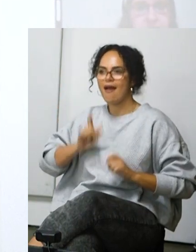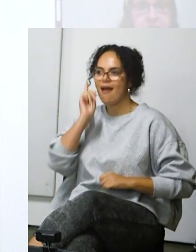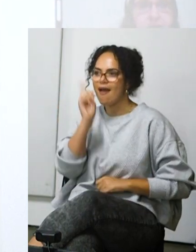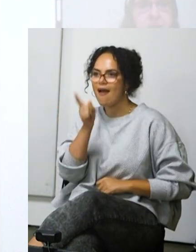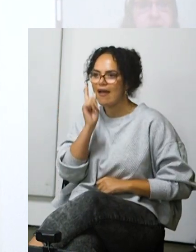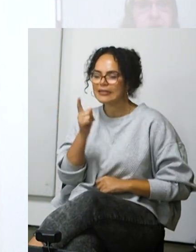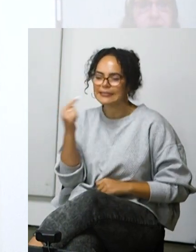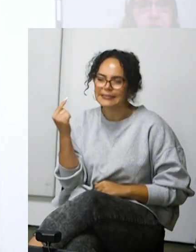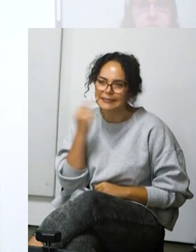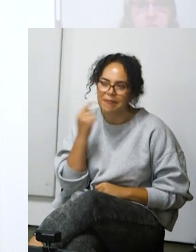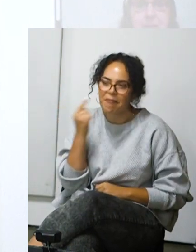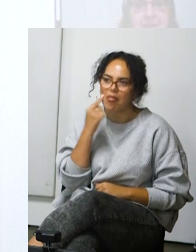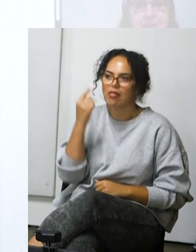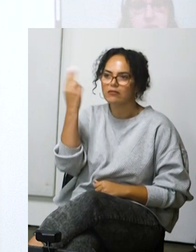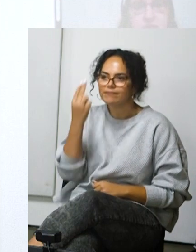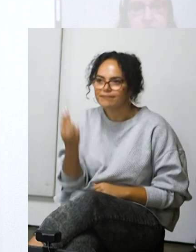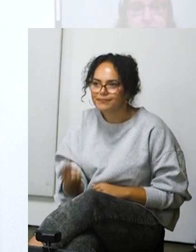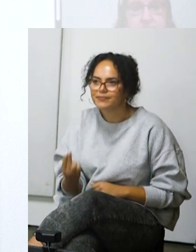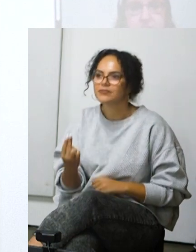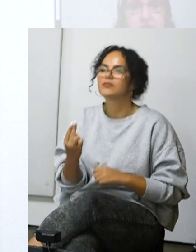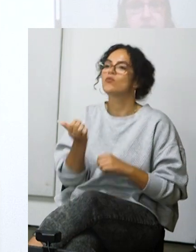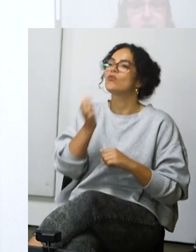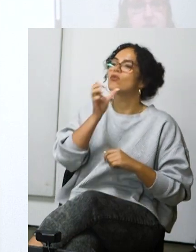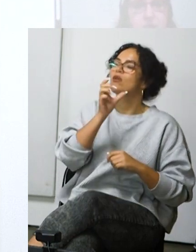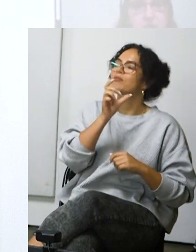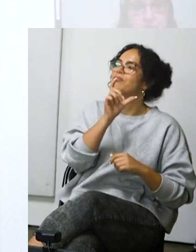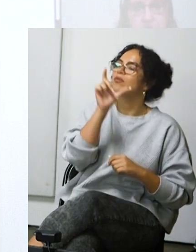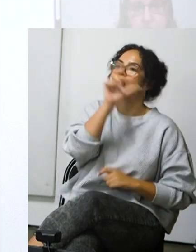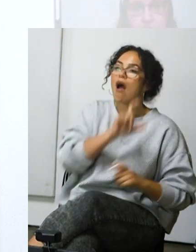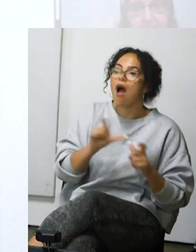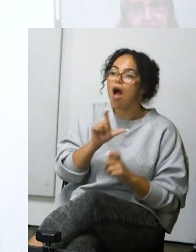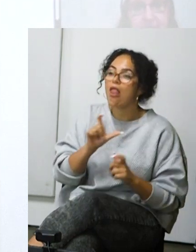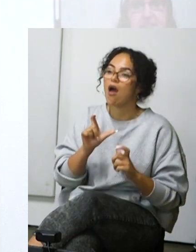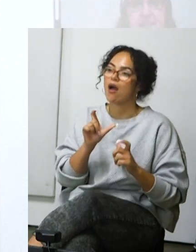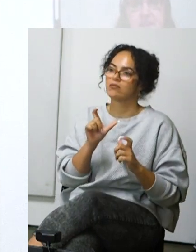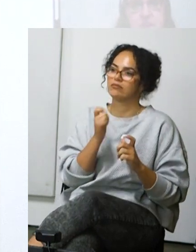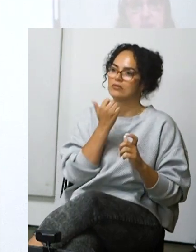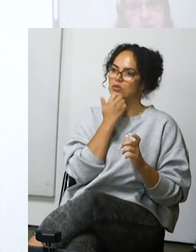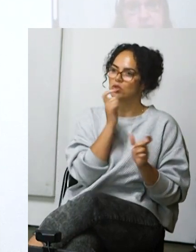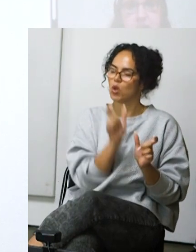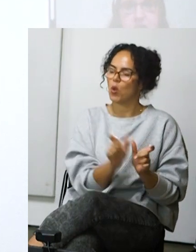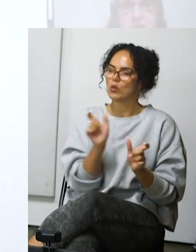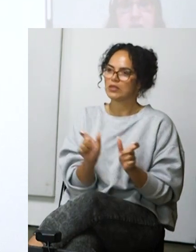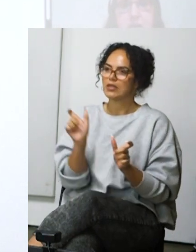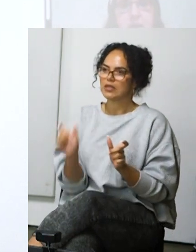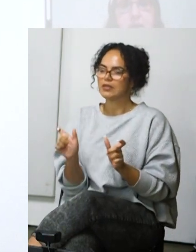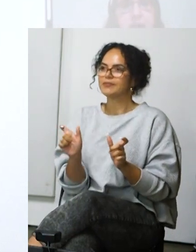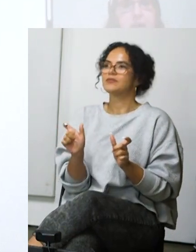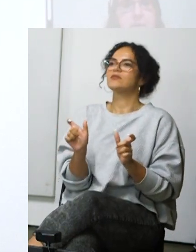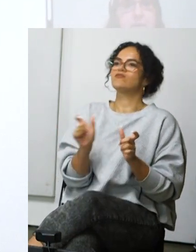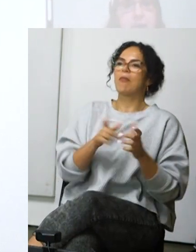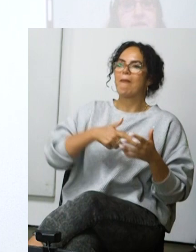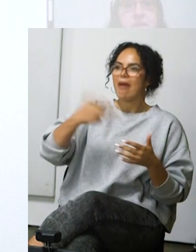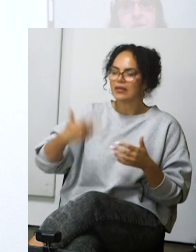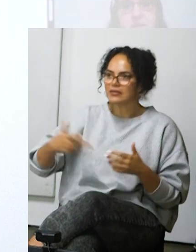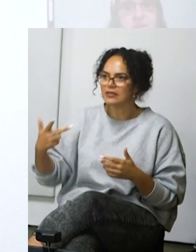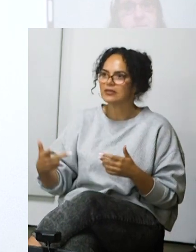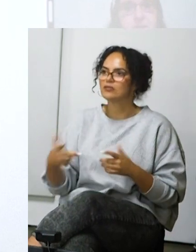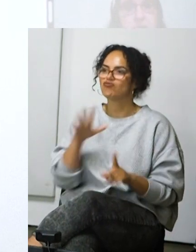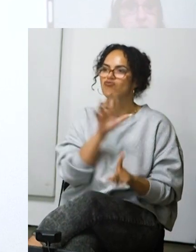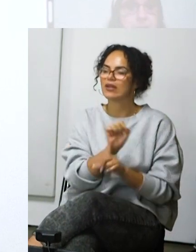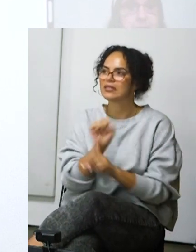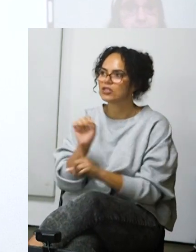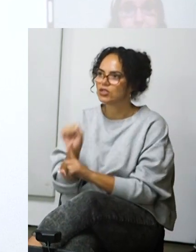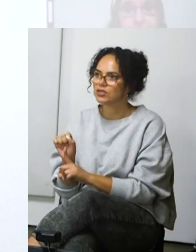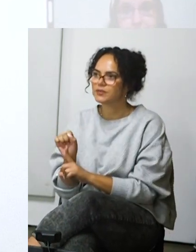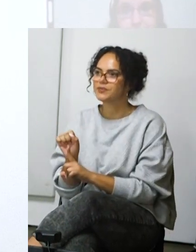color coding, repeated motifs, so that you have predictability and recognition, and a low